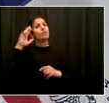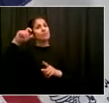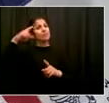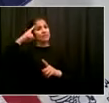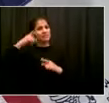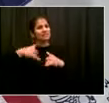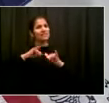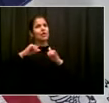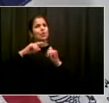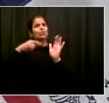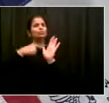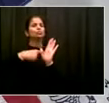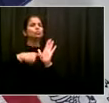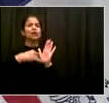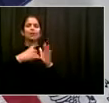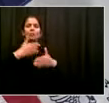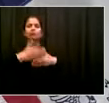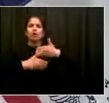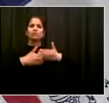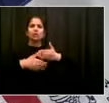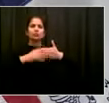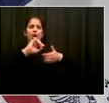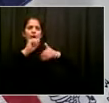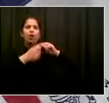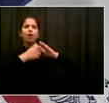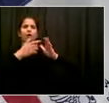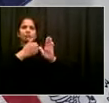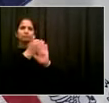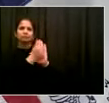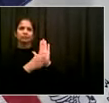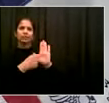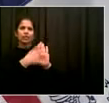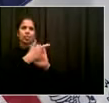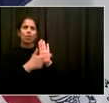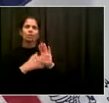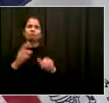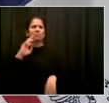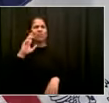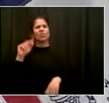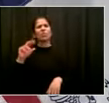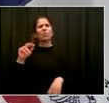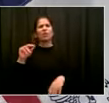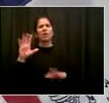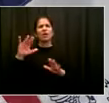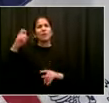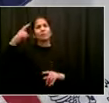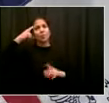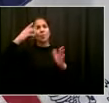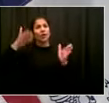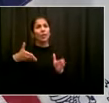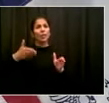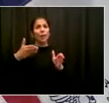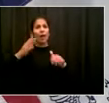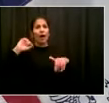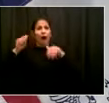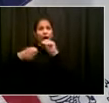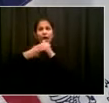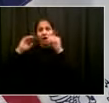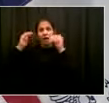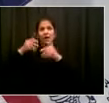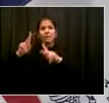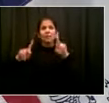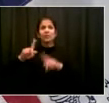No, Andrew. The governor has been depriving the people of the truth. The governor and his team have been trying to